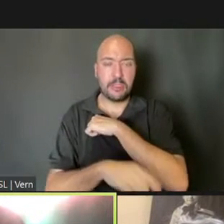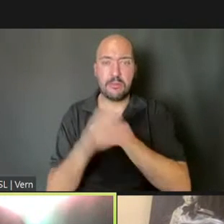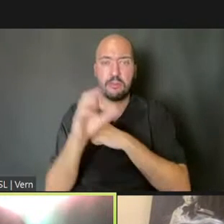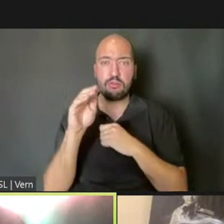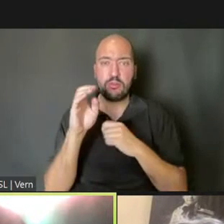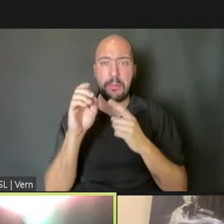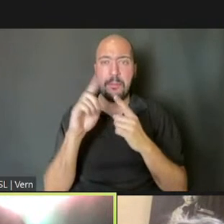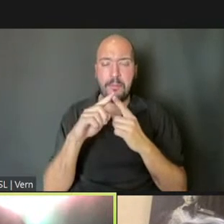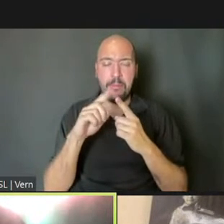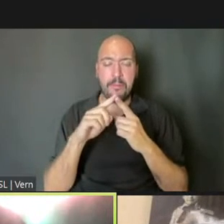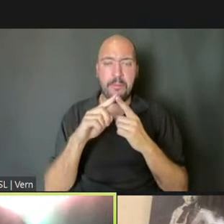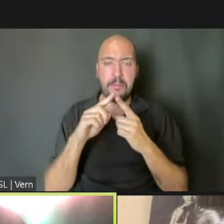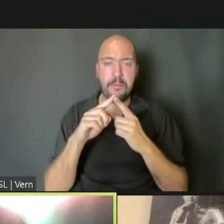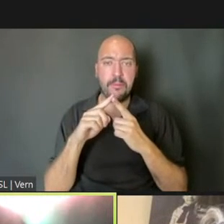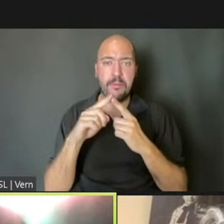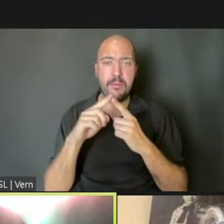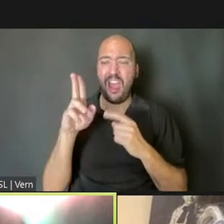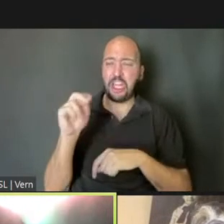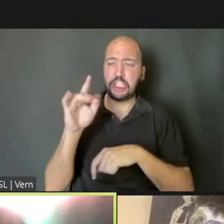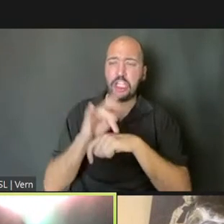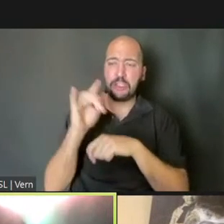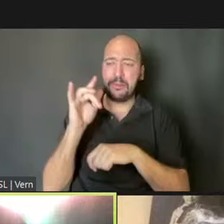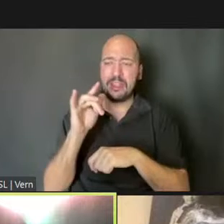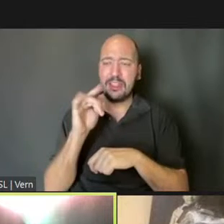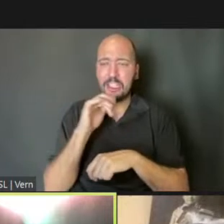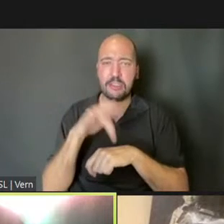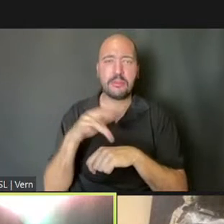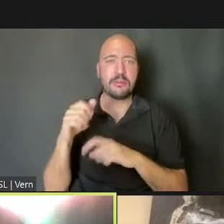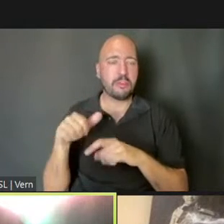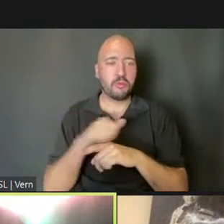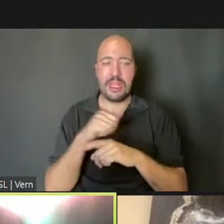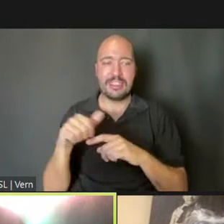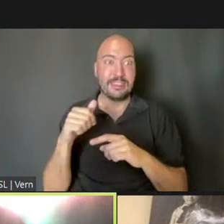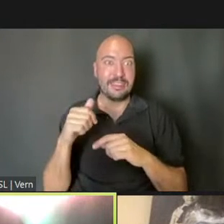Untouchability in India has been practiced every day.